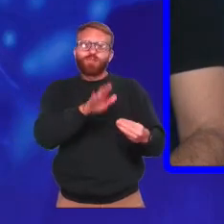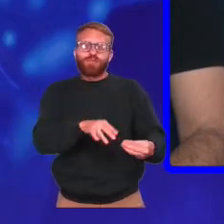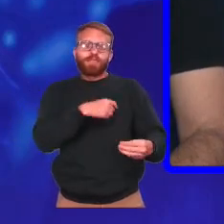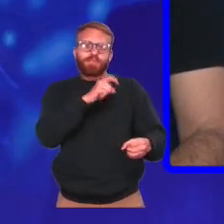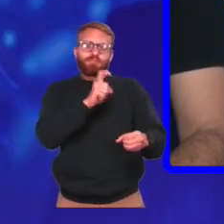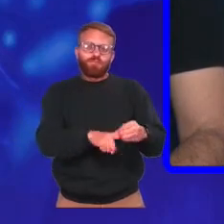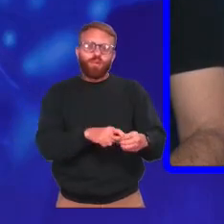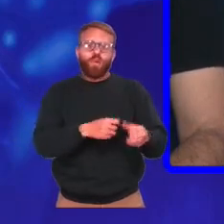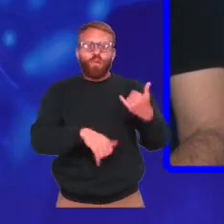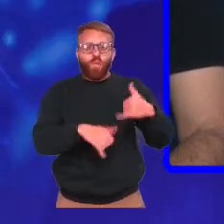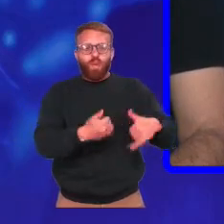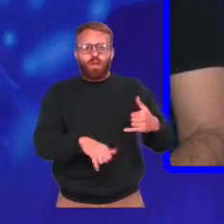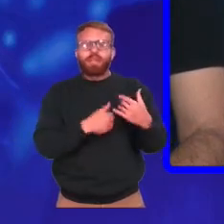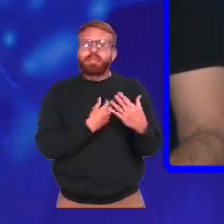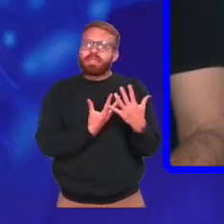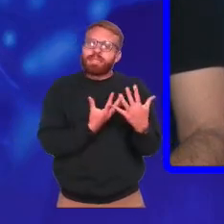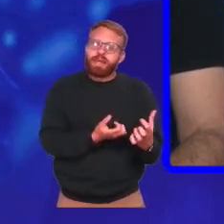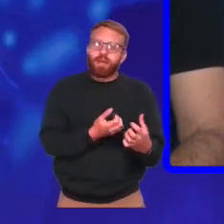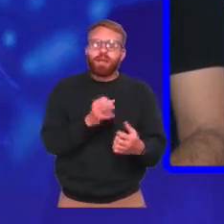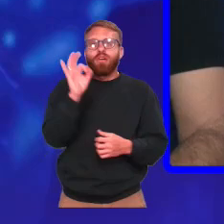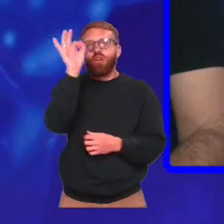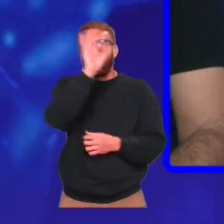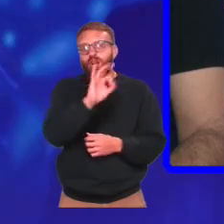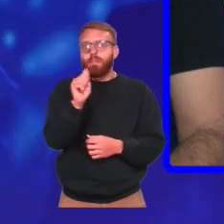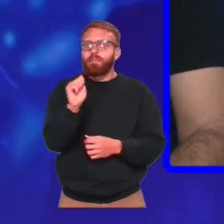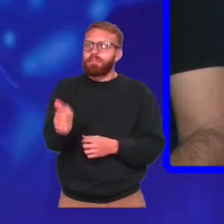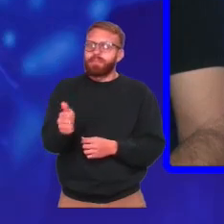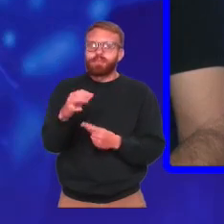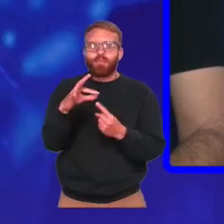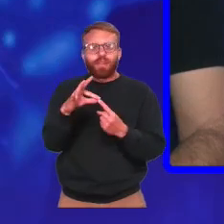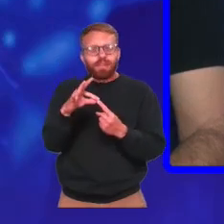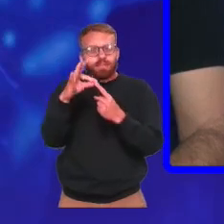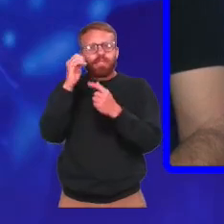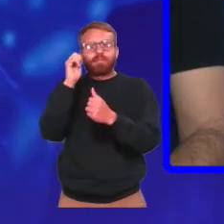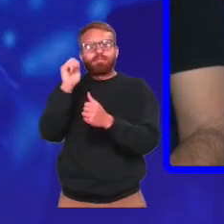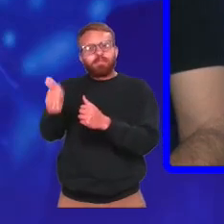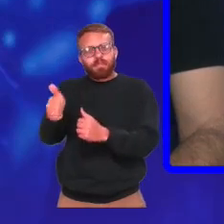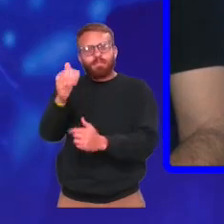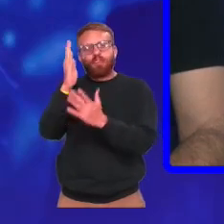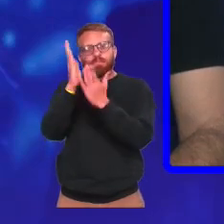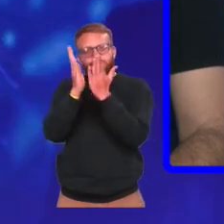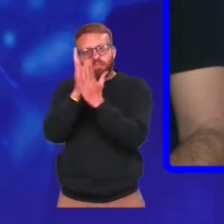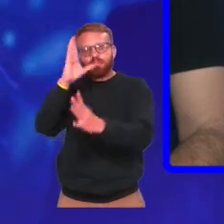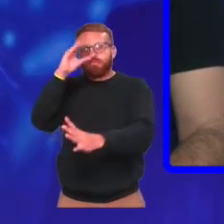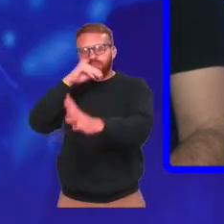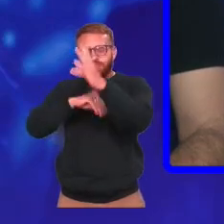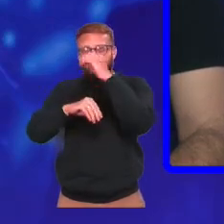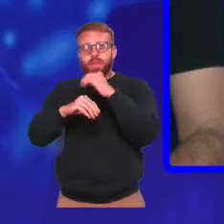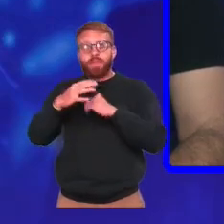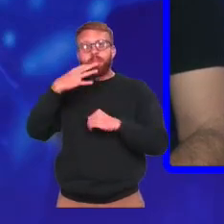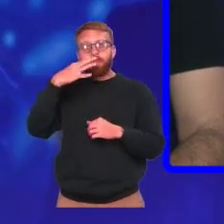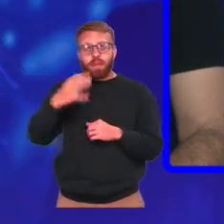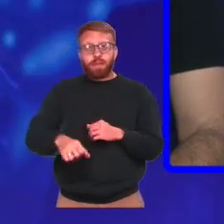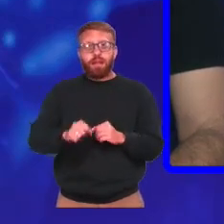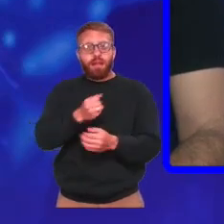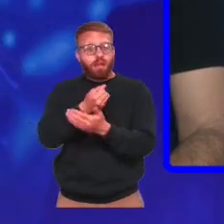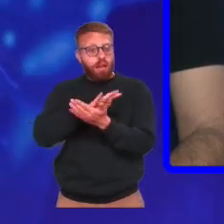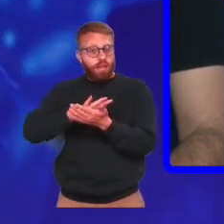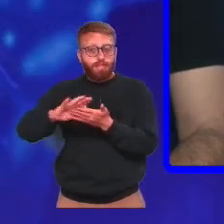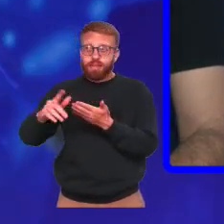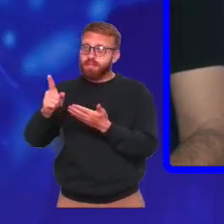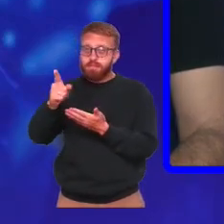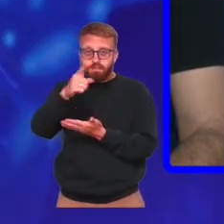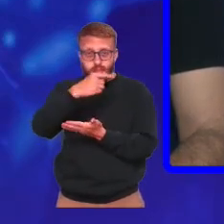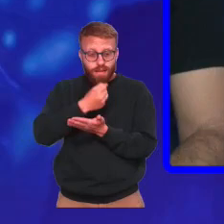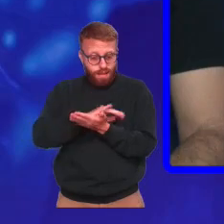work on. So much content online that's free even. All the game engines, Unreal, you know,